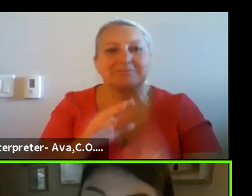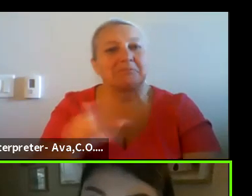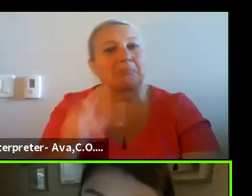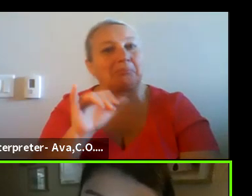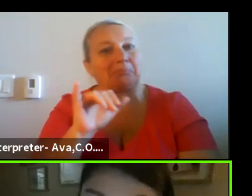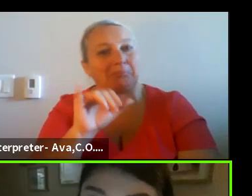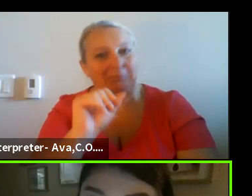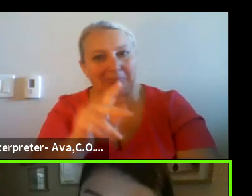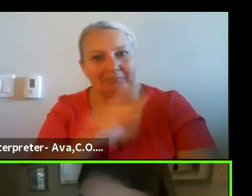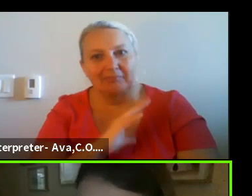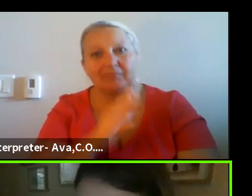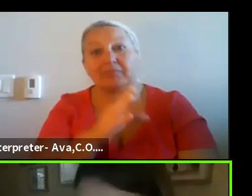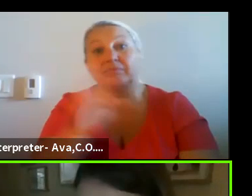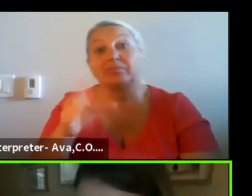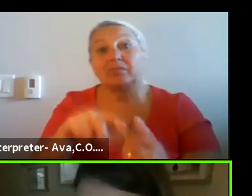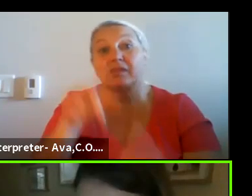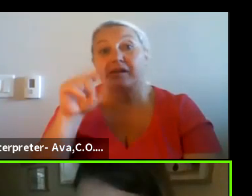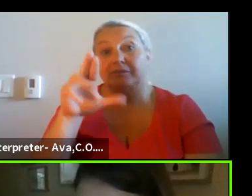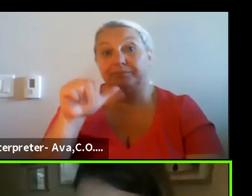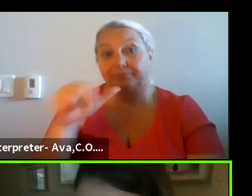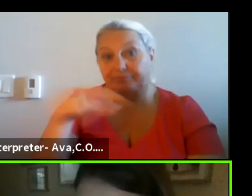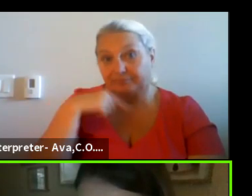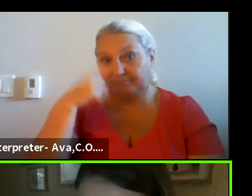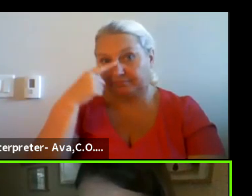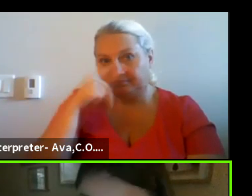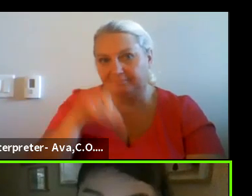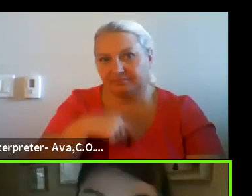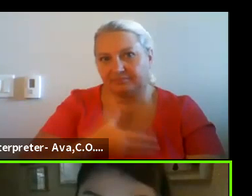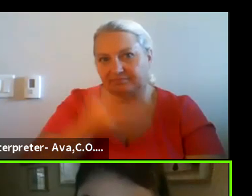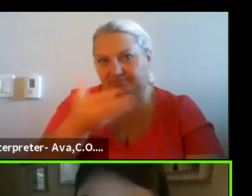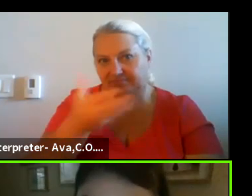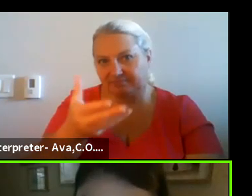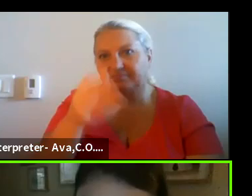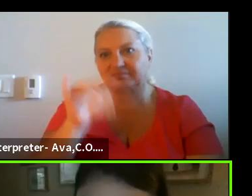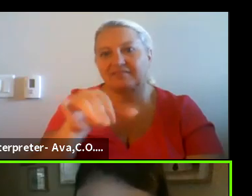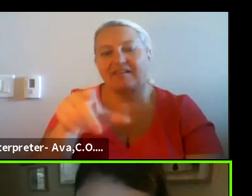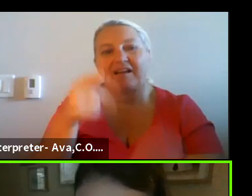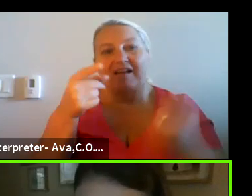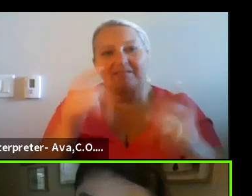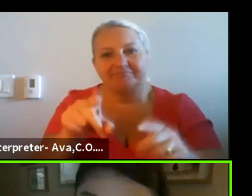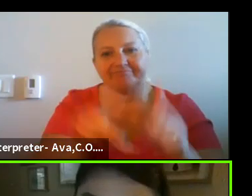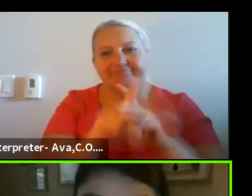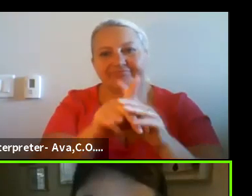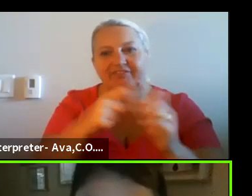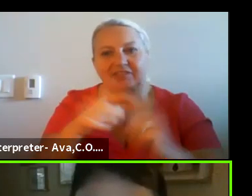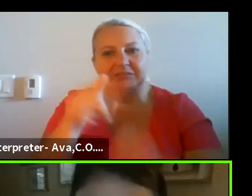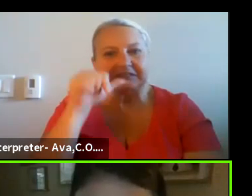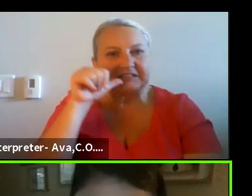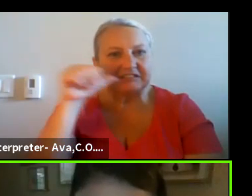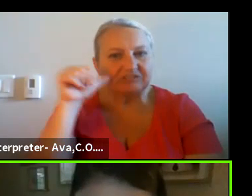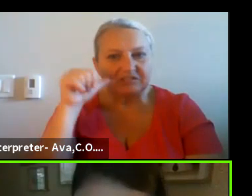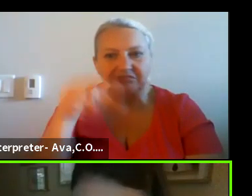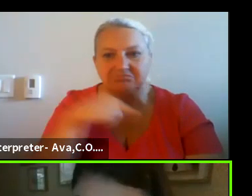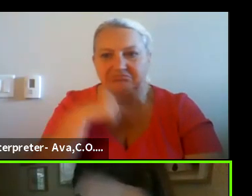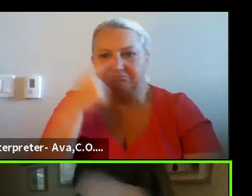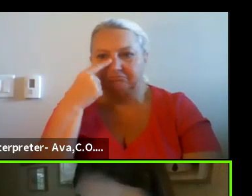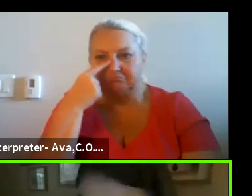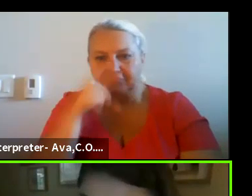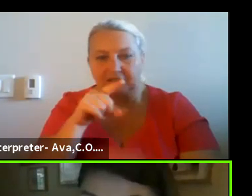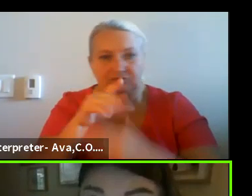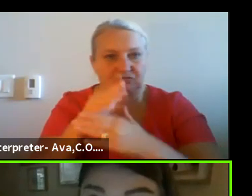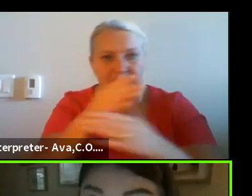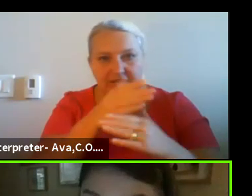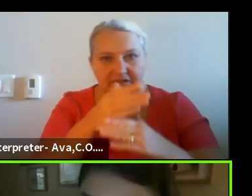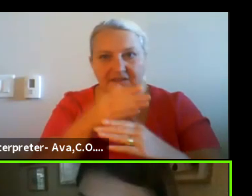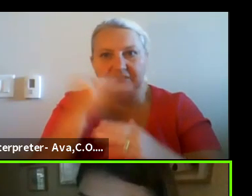This is Tara. I'll share. So this was from yesterday. And I don't mind sharing that publicly. So for those